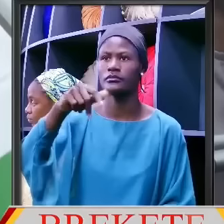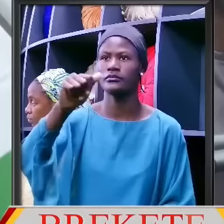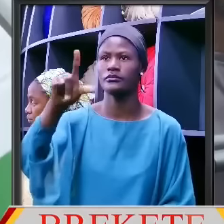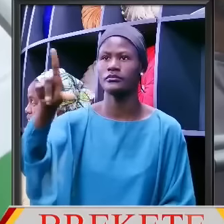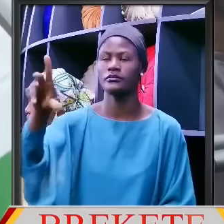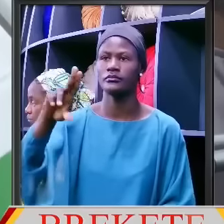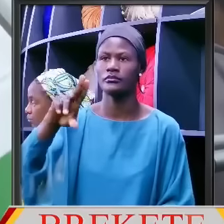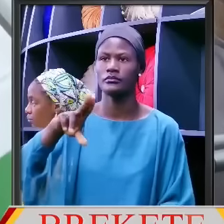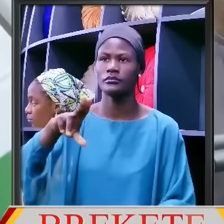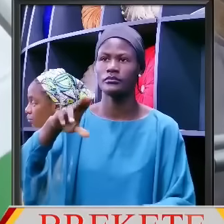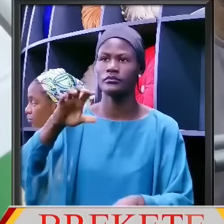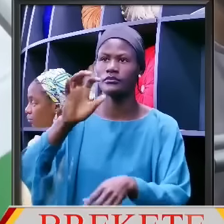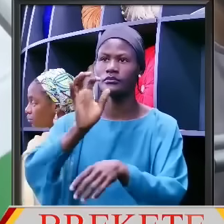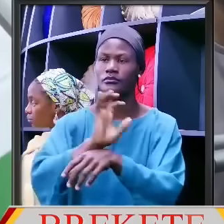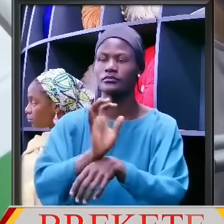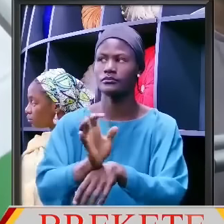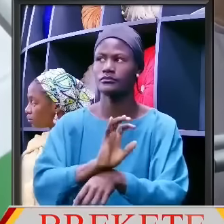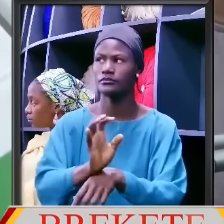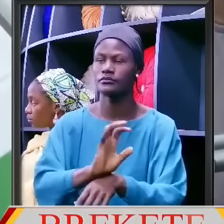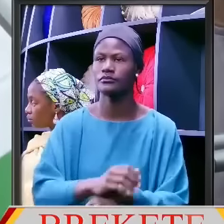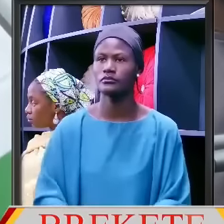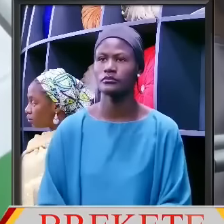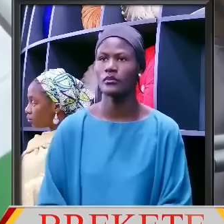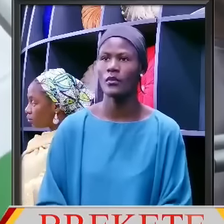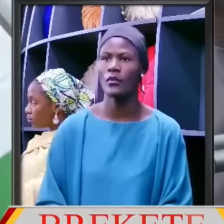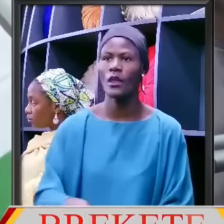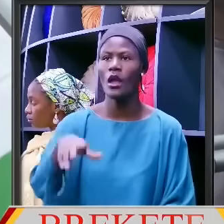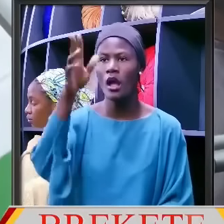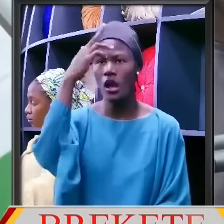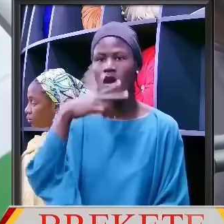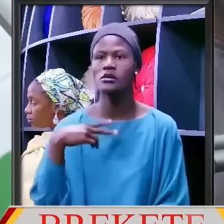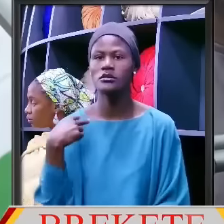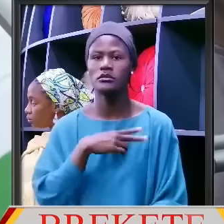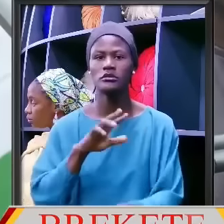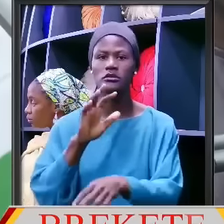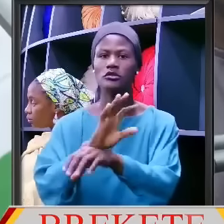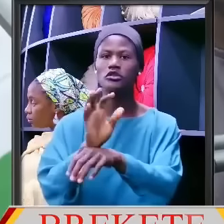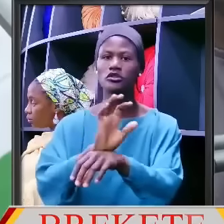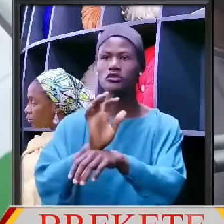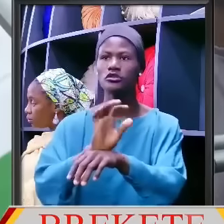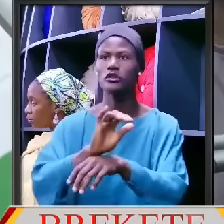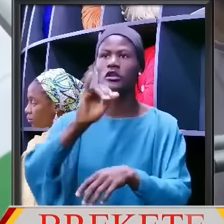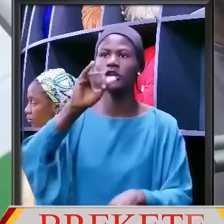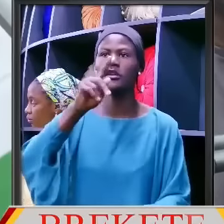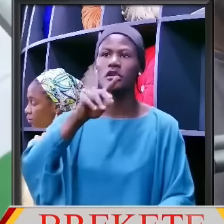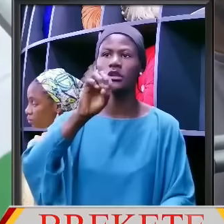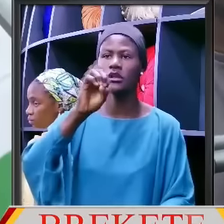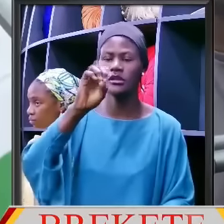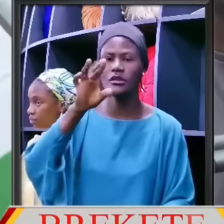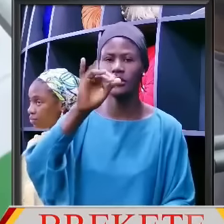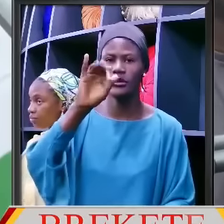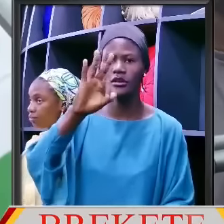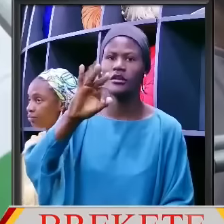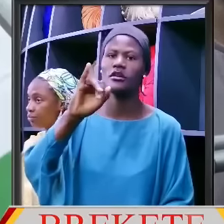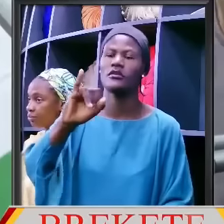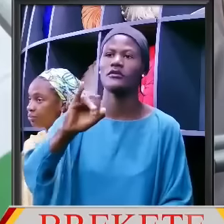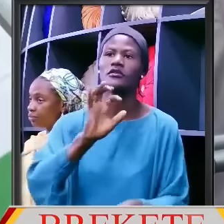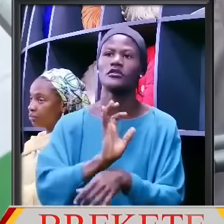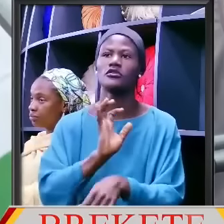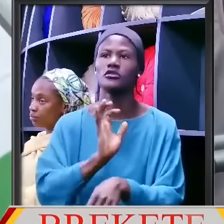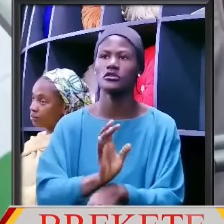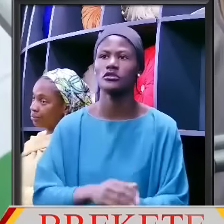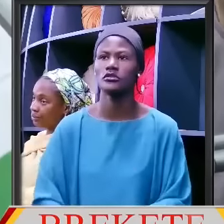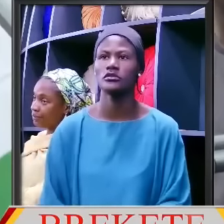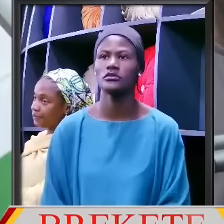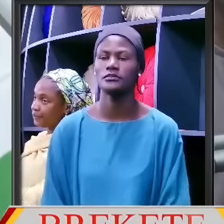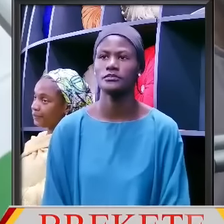okay. Enugu State, Ezeagu local government. But the name of his village for Enugu now... Nkerefi. Nkerefi. Yes, sir.